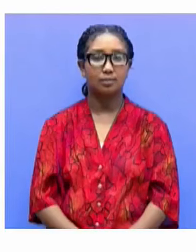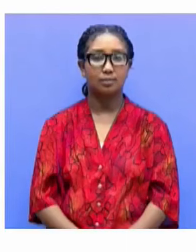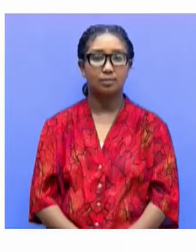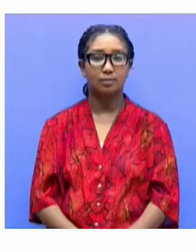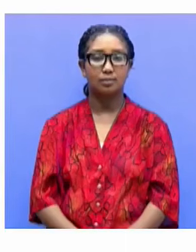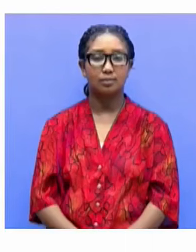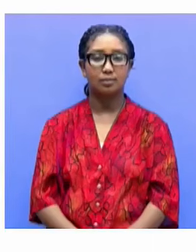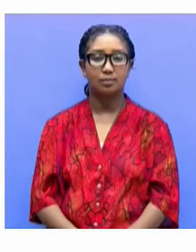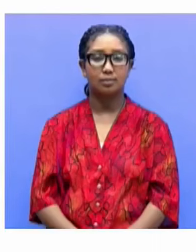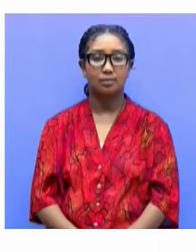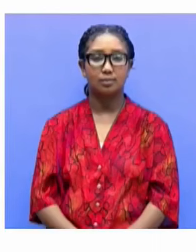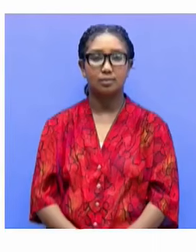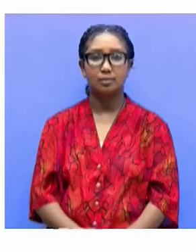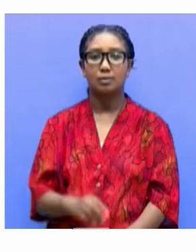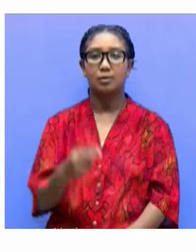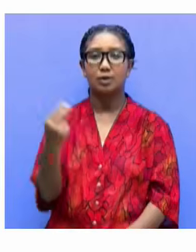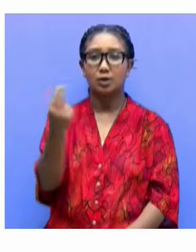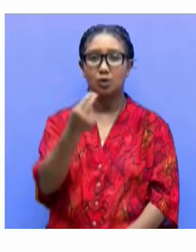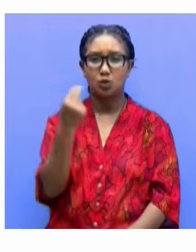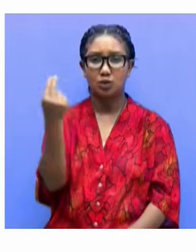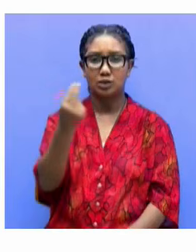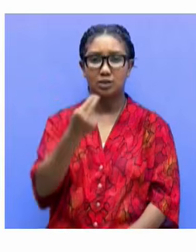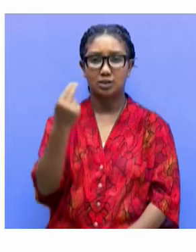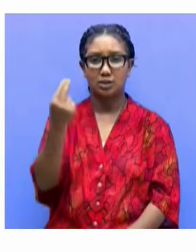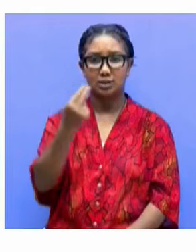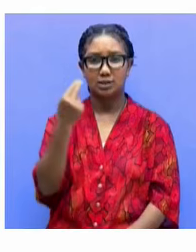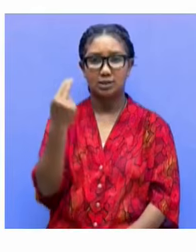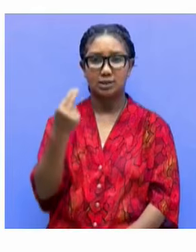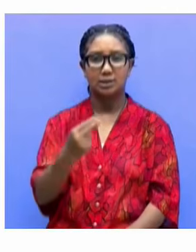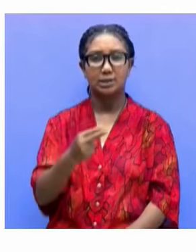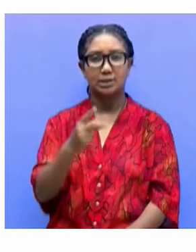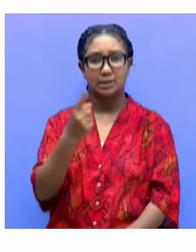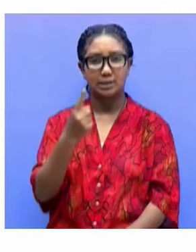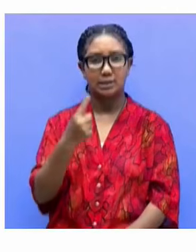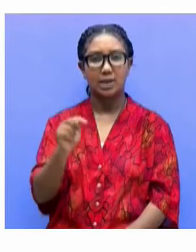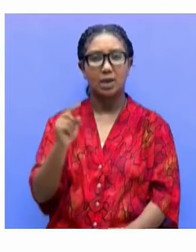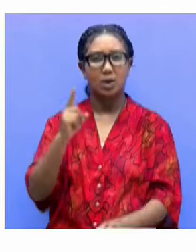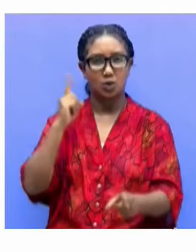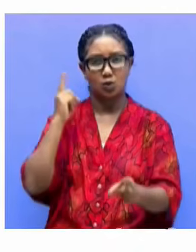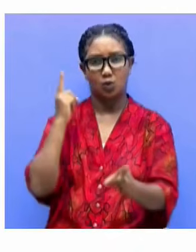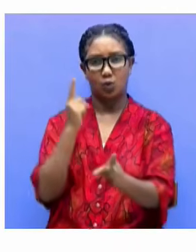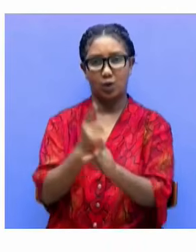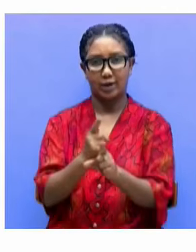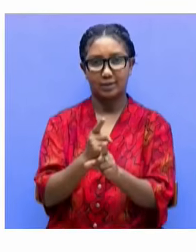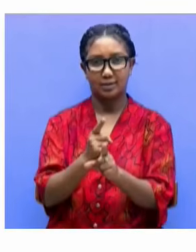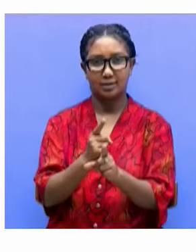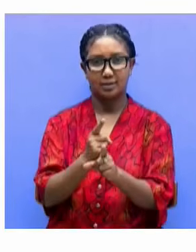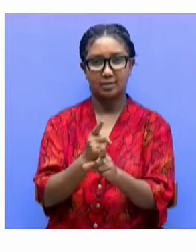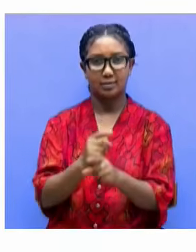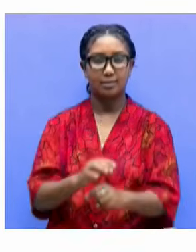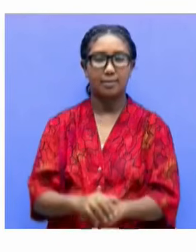Okay. Use the correct